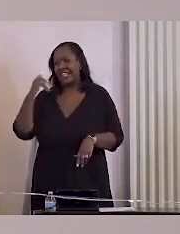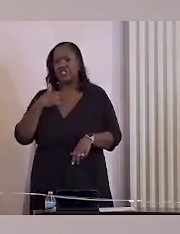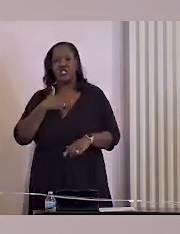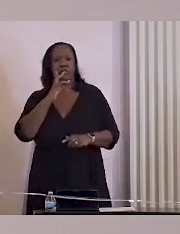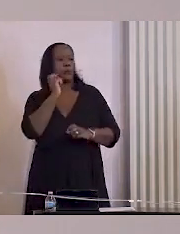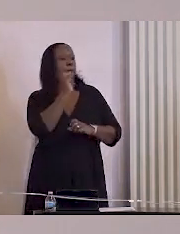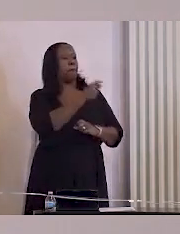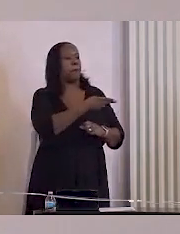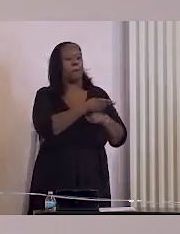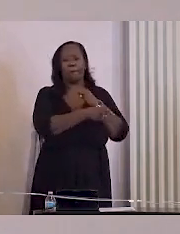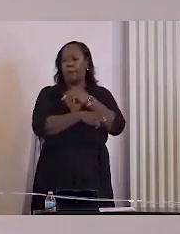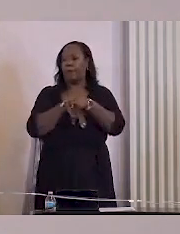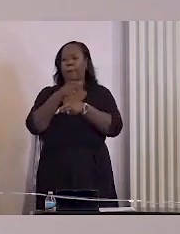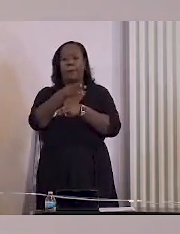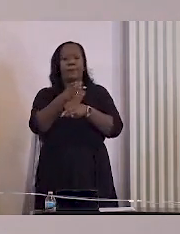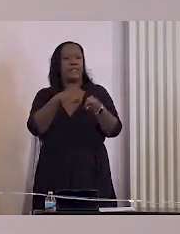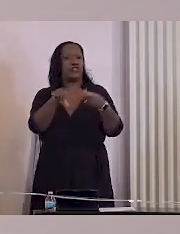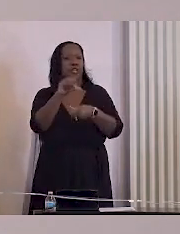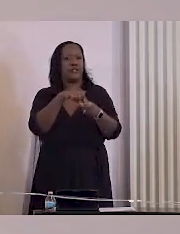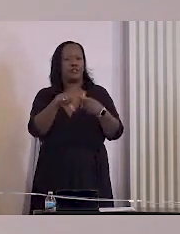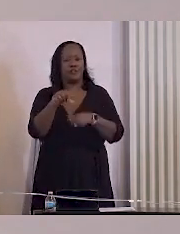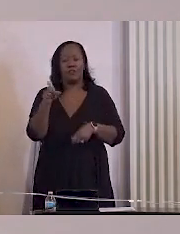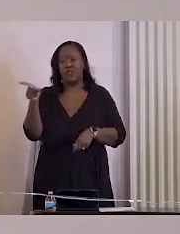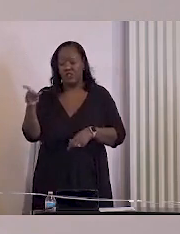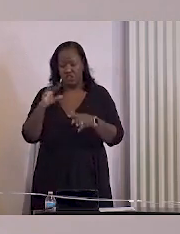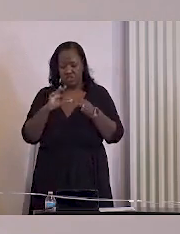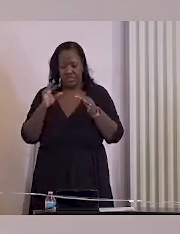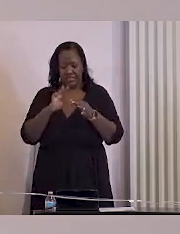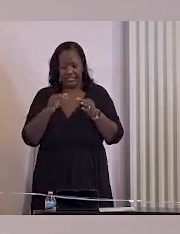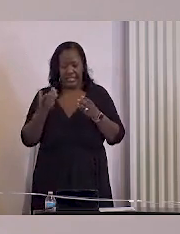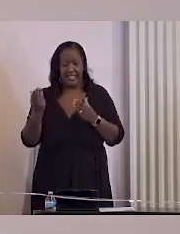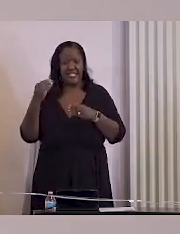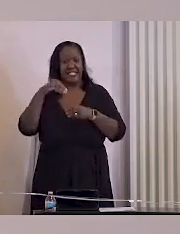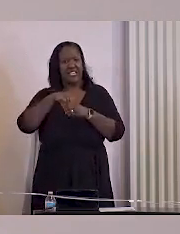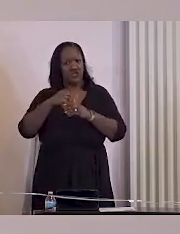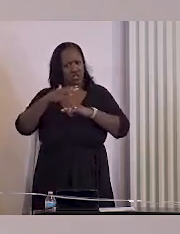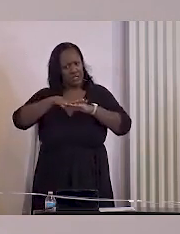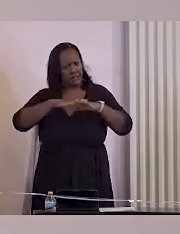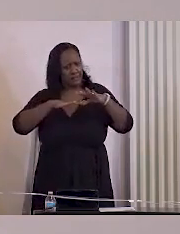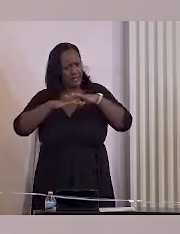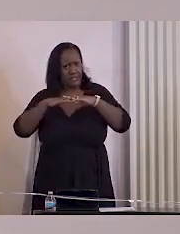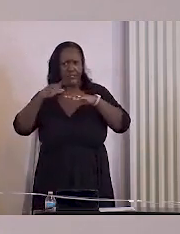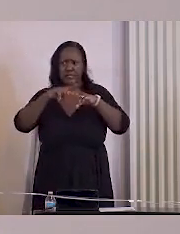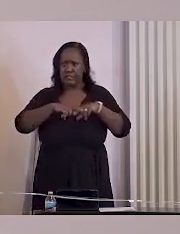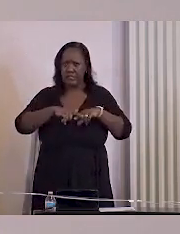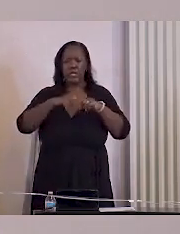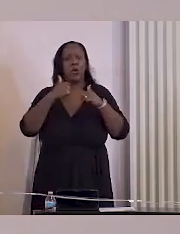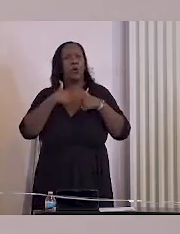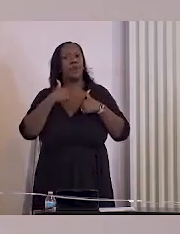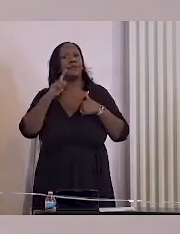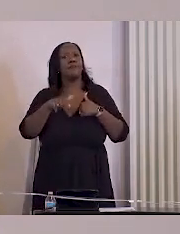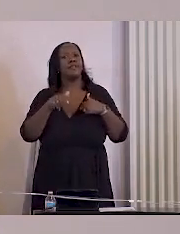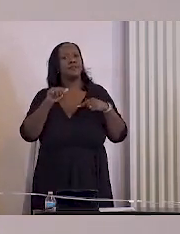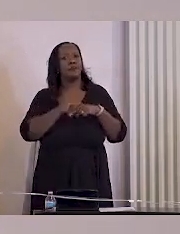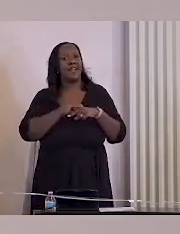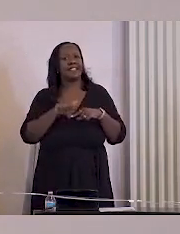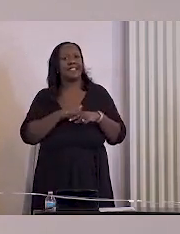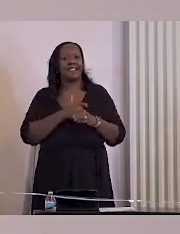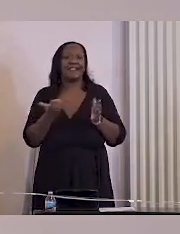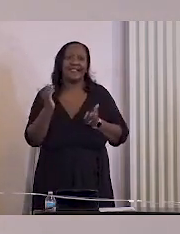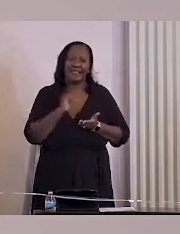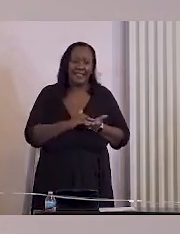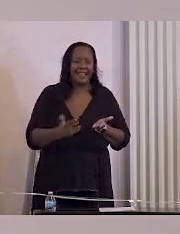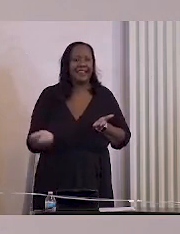each other. She states that interdependence is iterative, meaning we must practice it again and